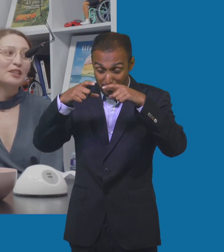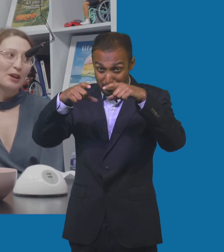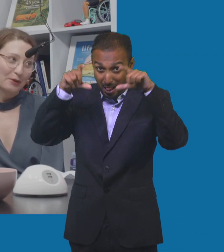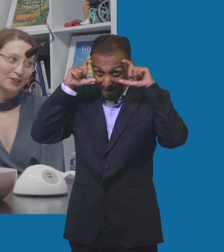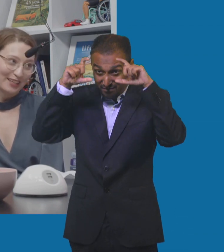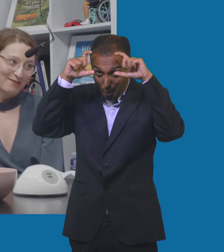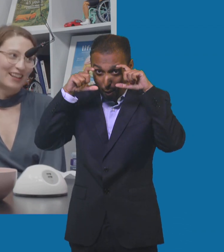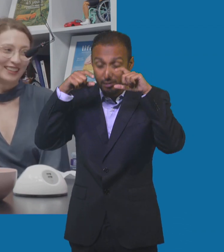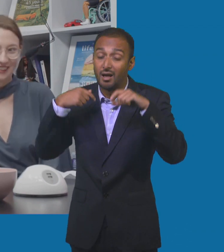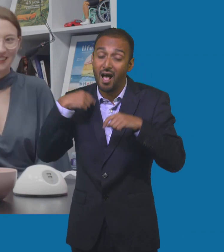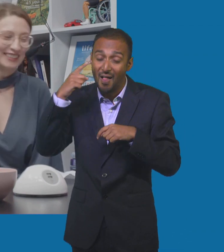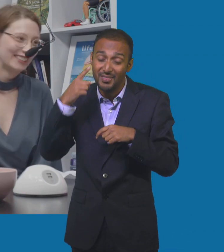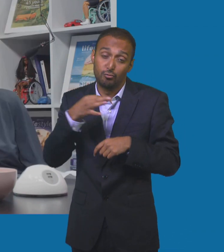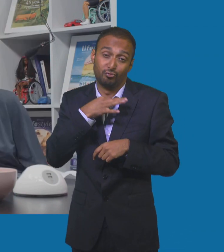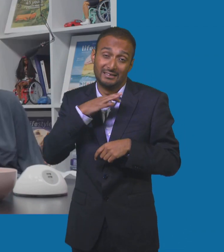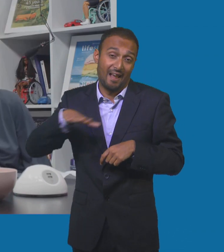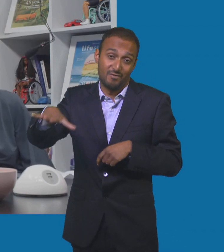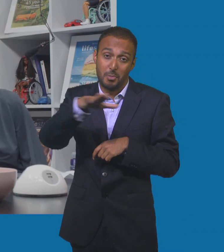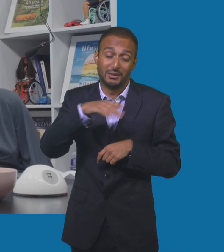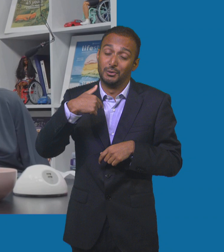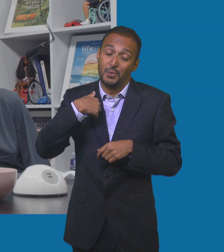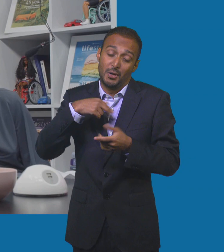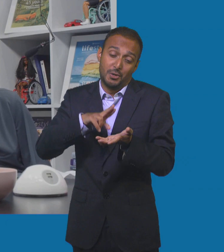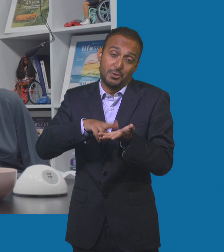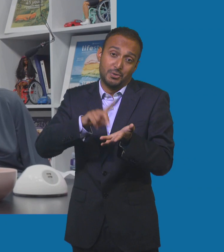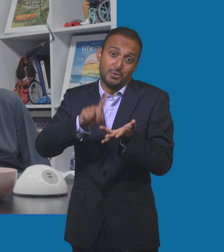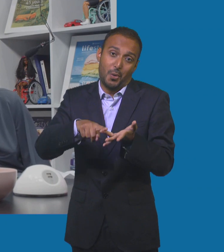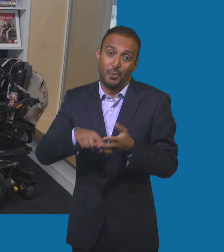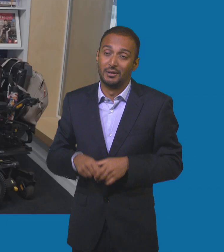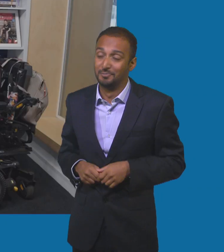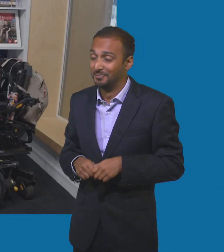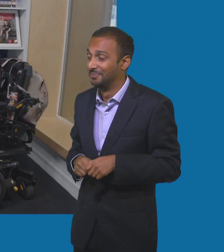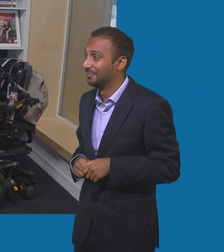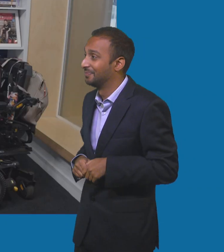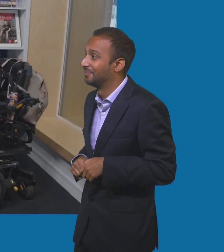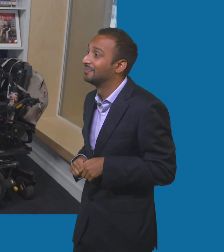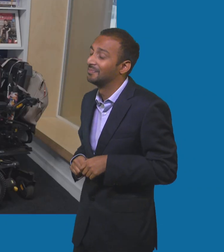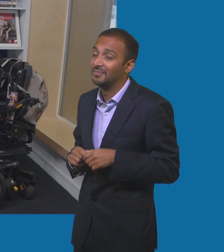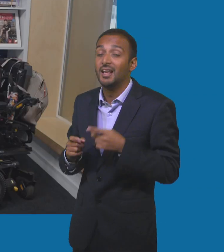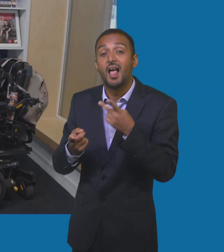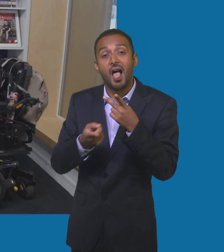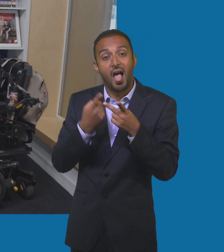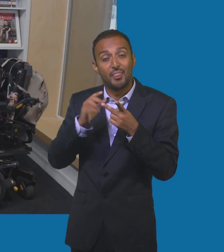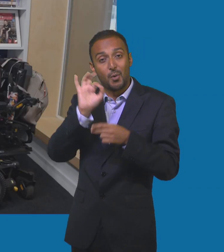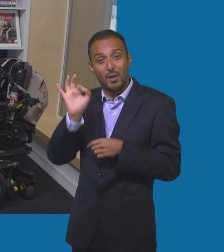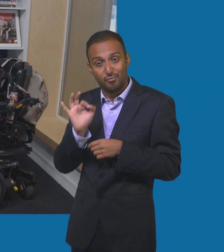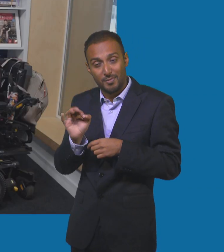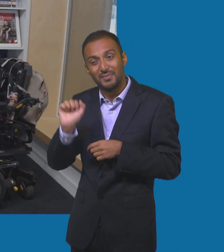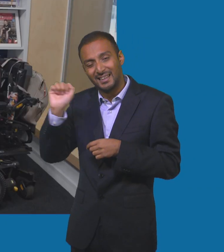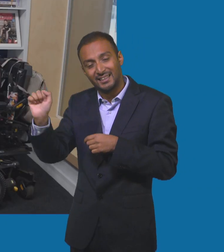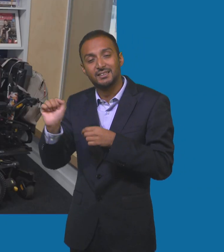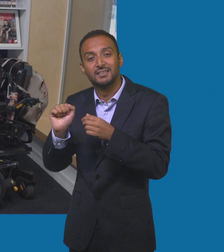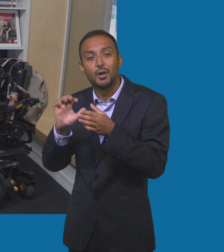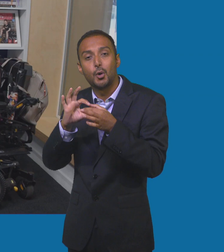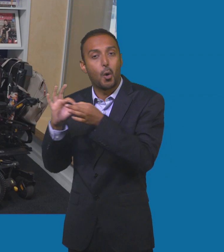going to be no today. A big fat no. And the other question from his co-creator, the lovely John, he was like, who is